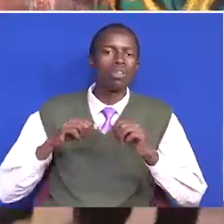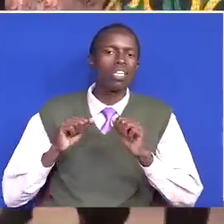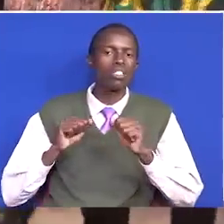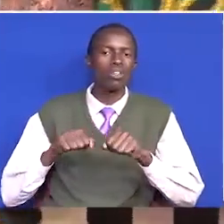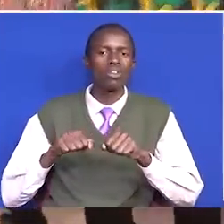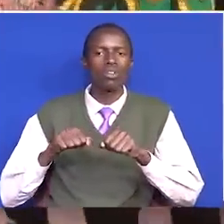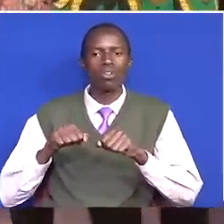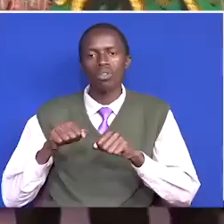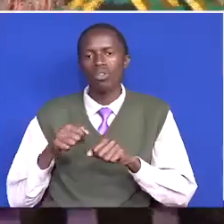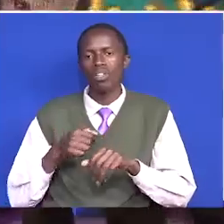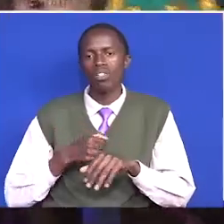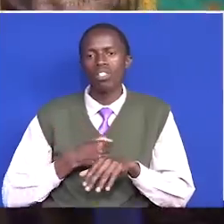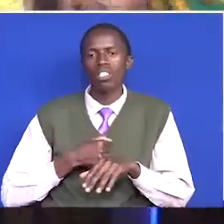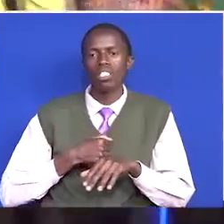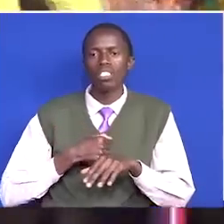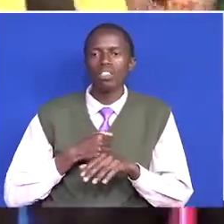uwezo